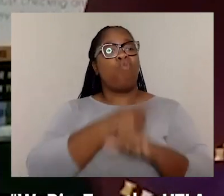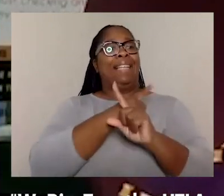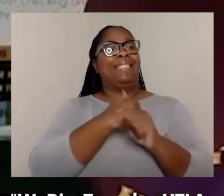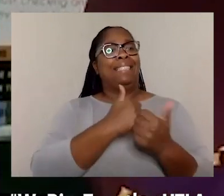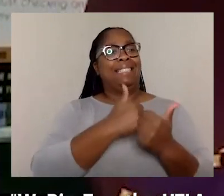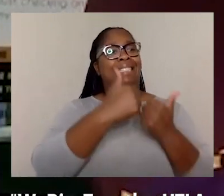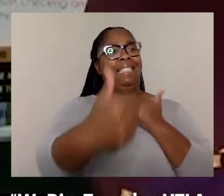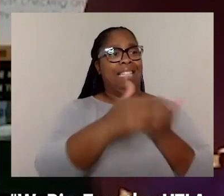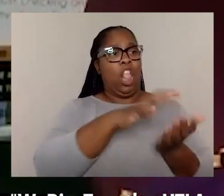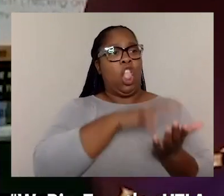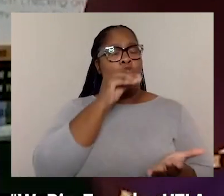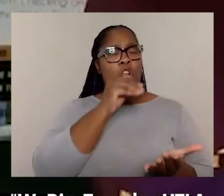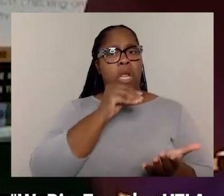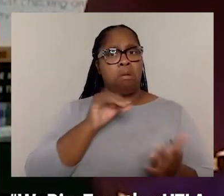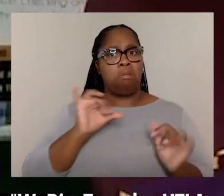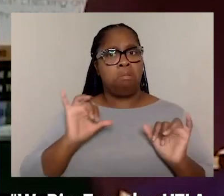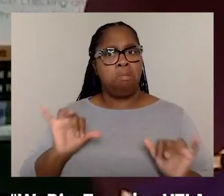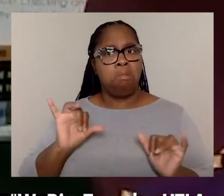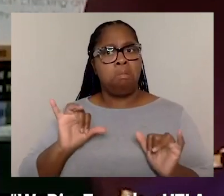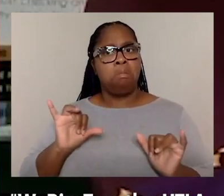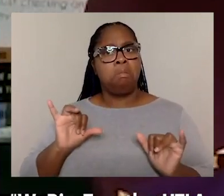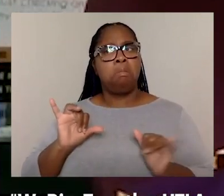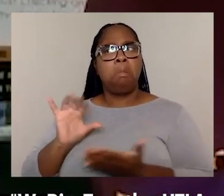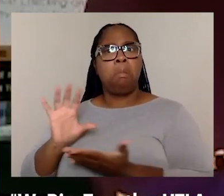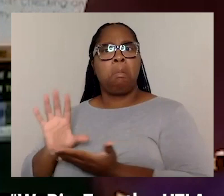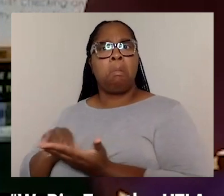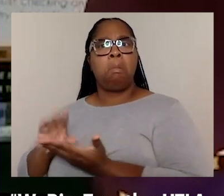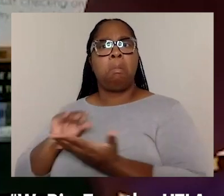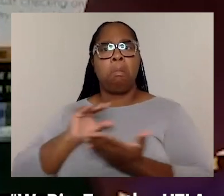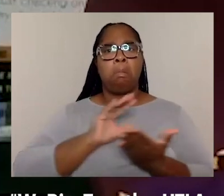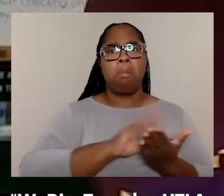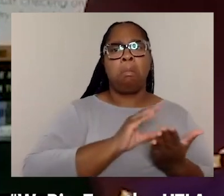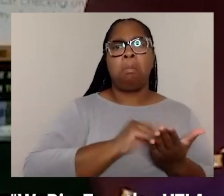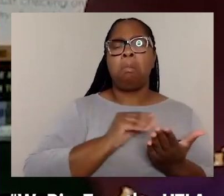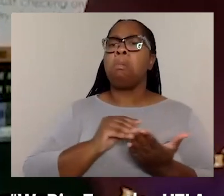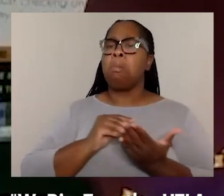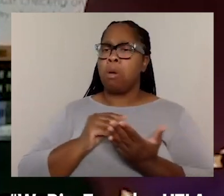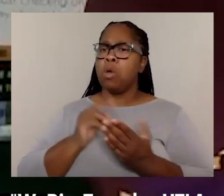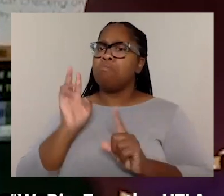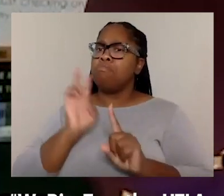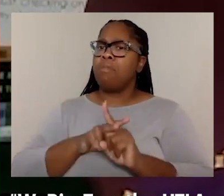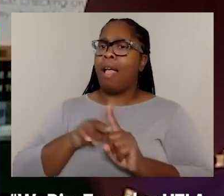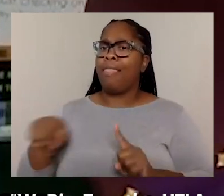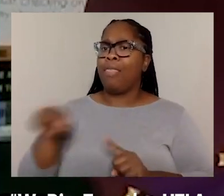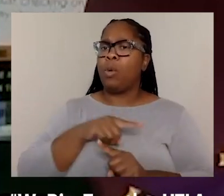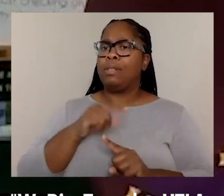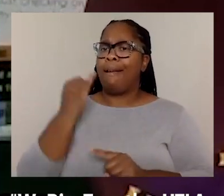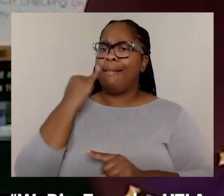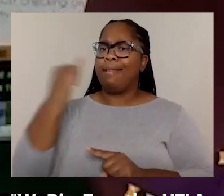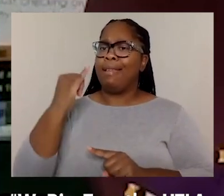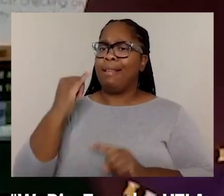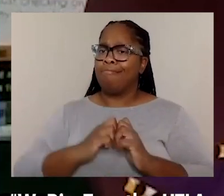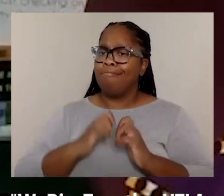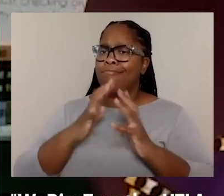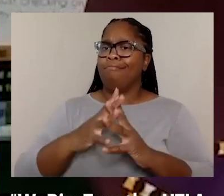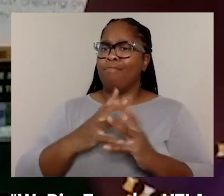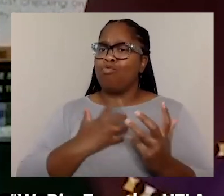to build the power at our sites and strengthening the union from the ground up.